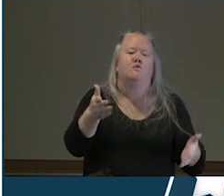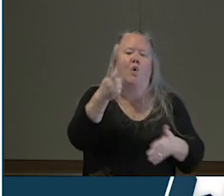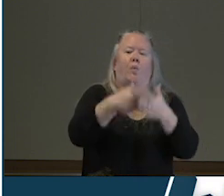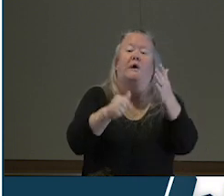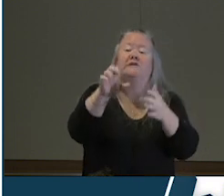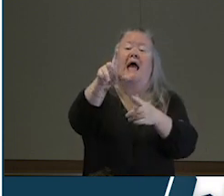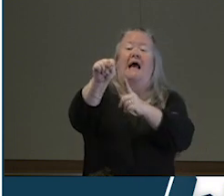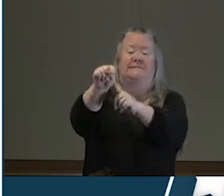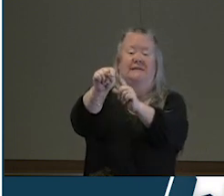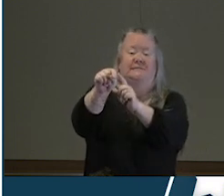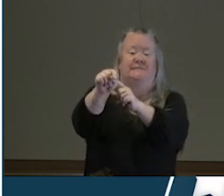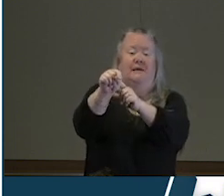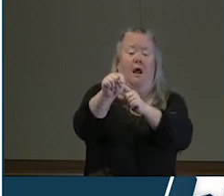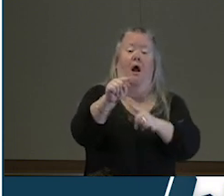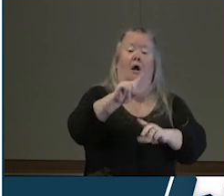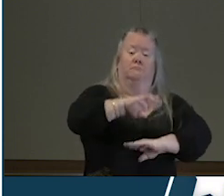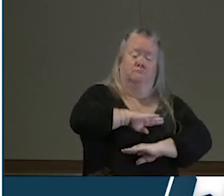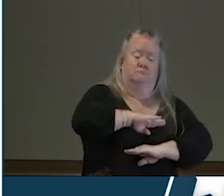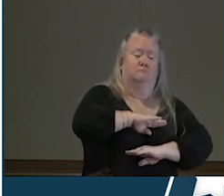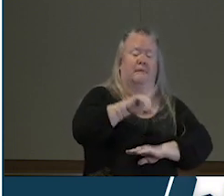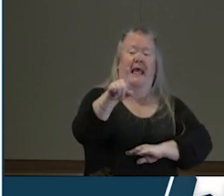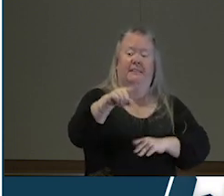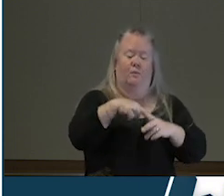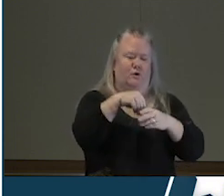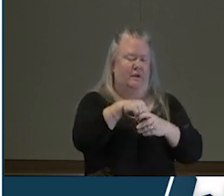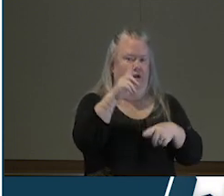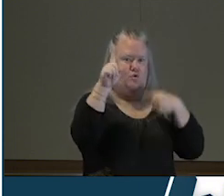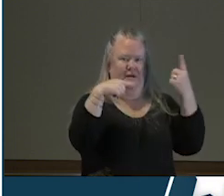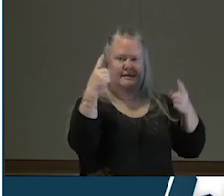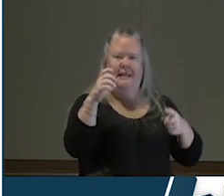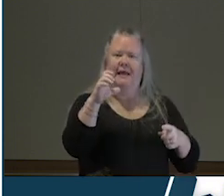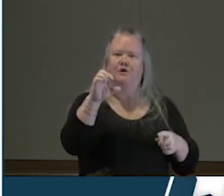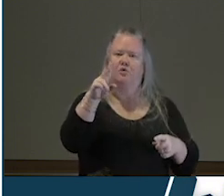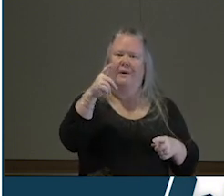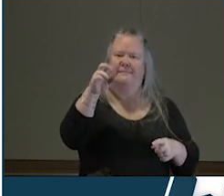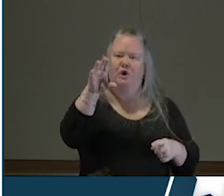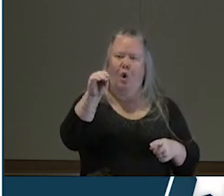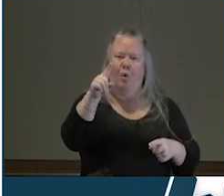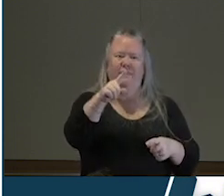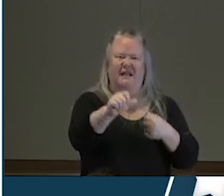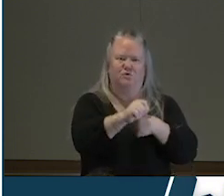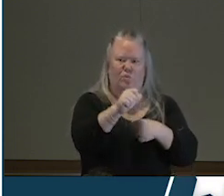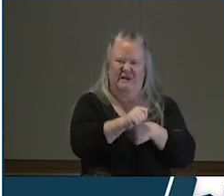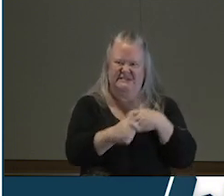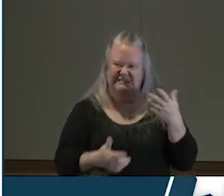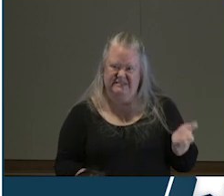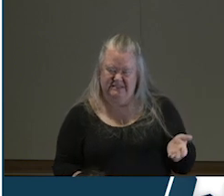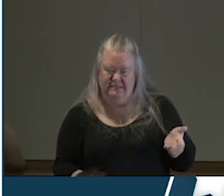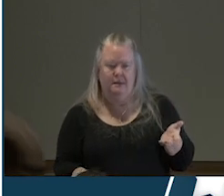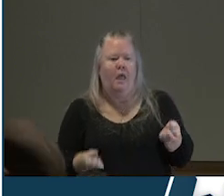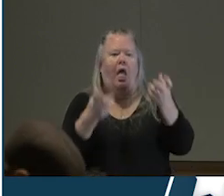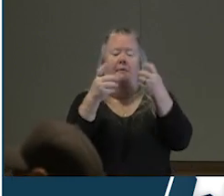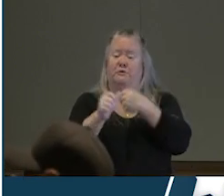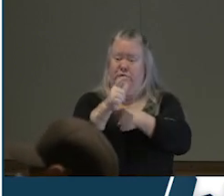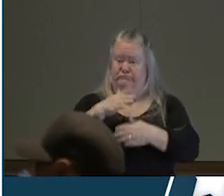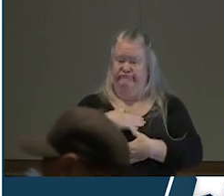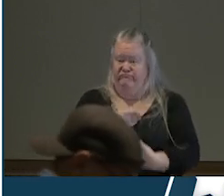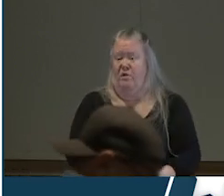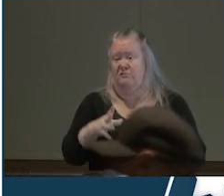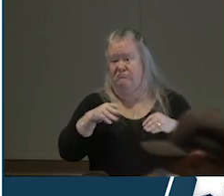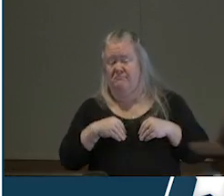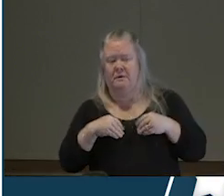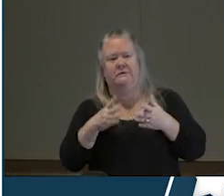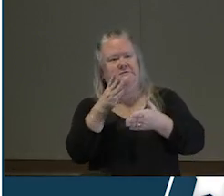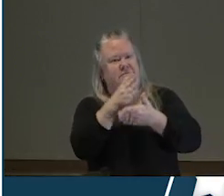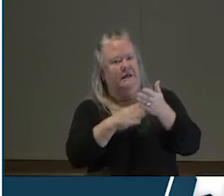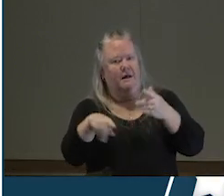assets are going to be suitable. And then when you get into craziness like crypto, you're talking about risk exposure. How much risk are you willing to take? Some